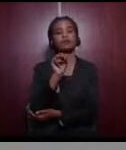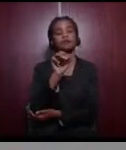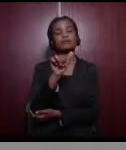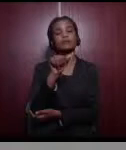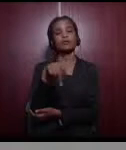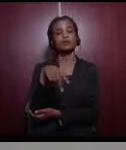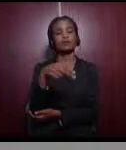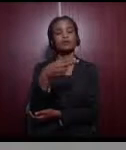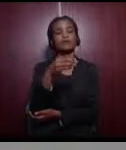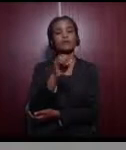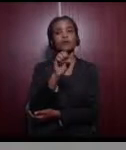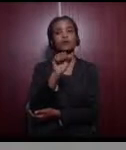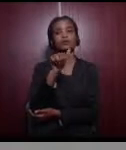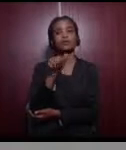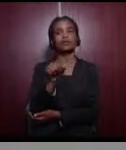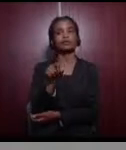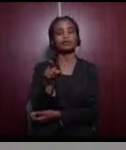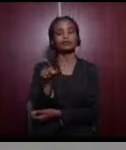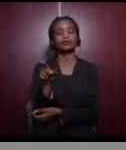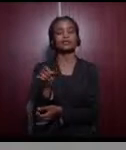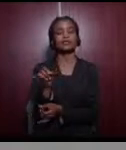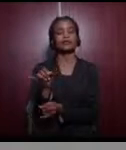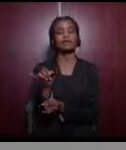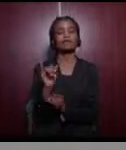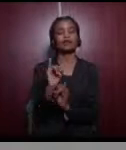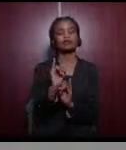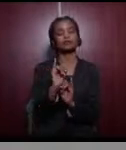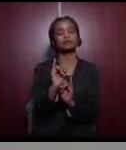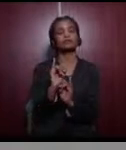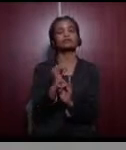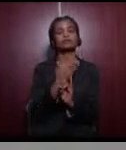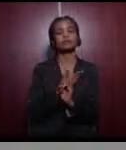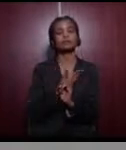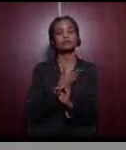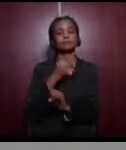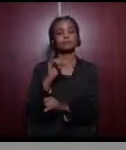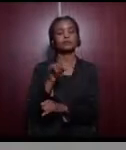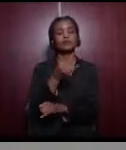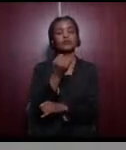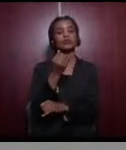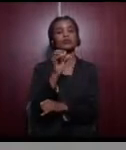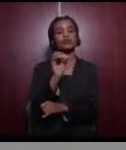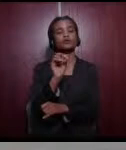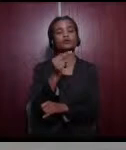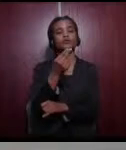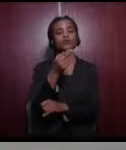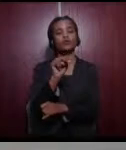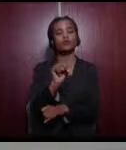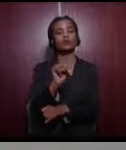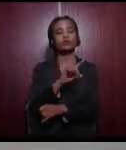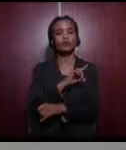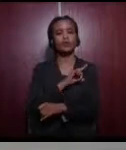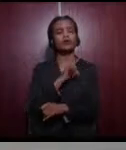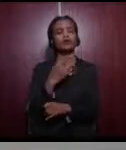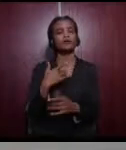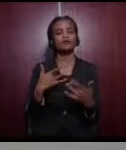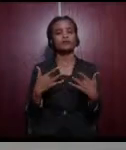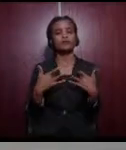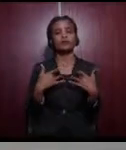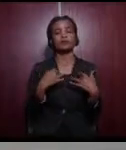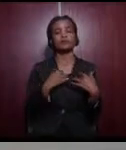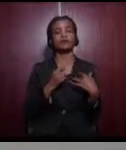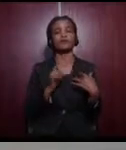invite Ubabu John, because you know my concern was also like sometimes we